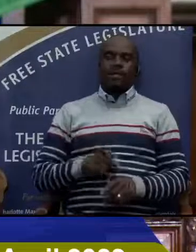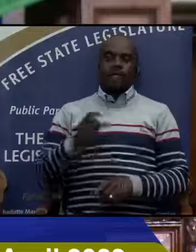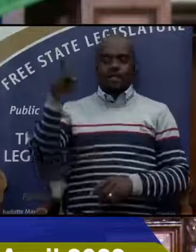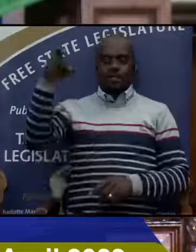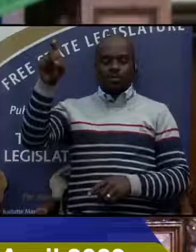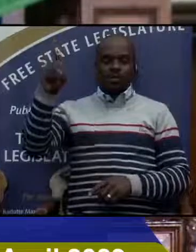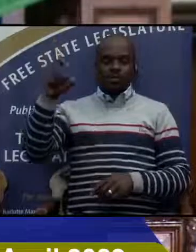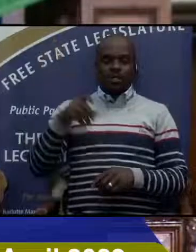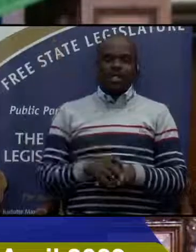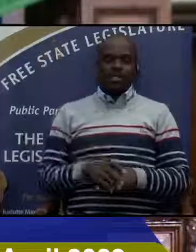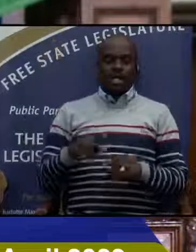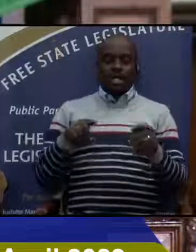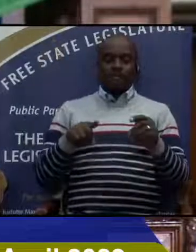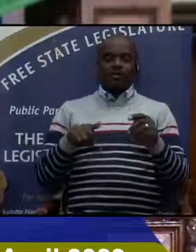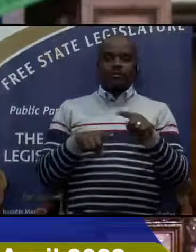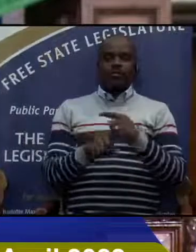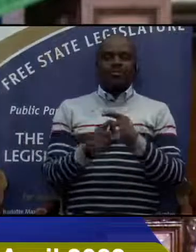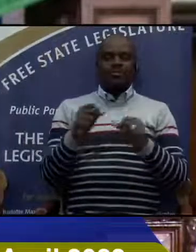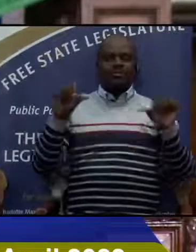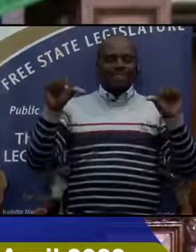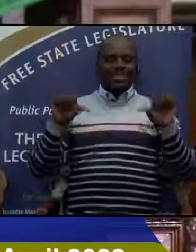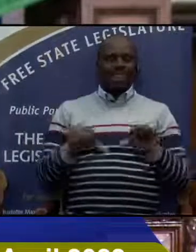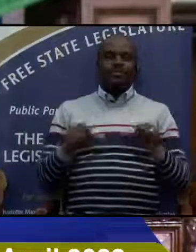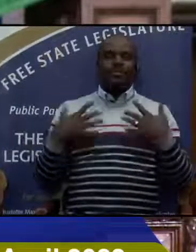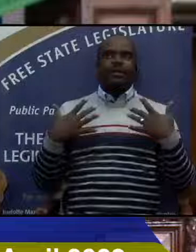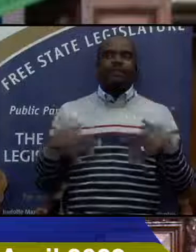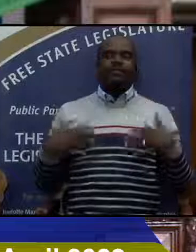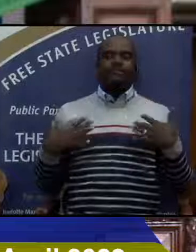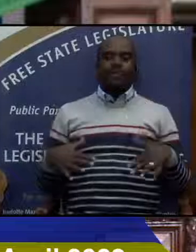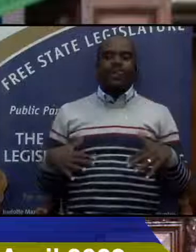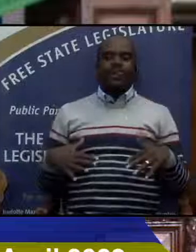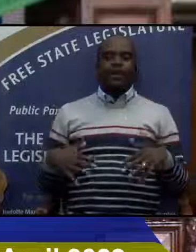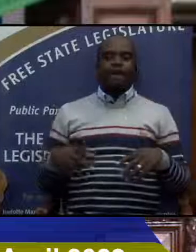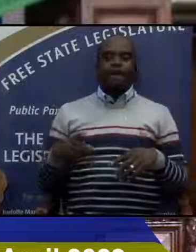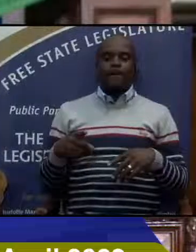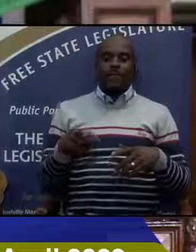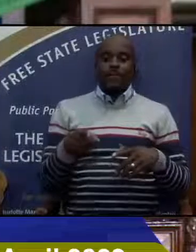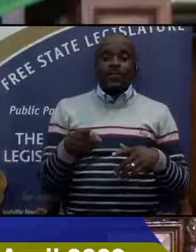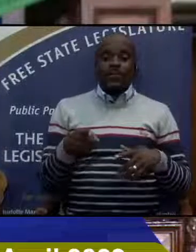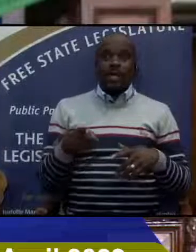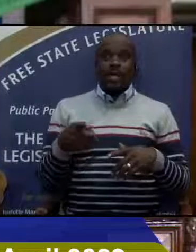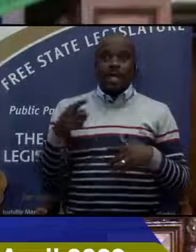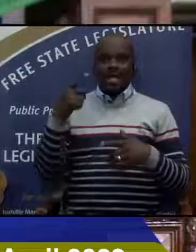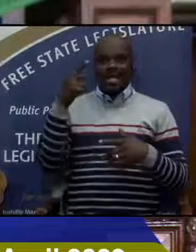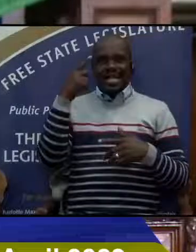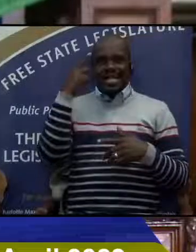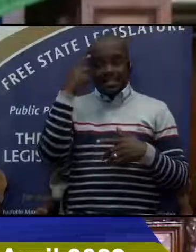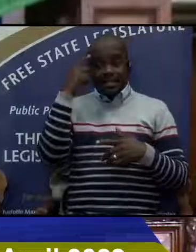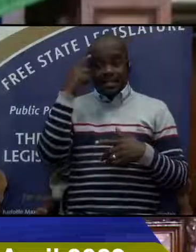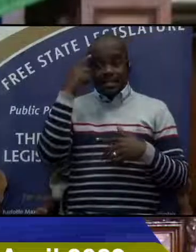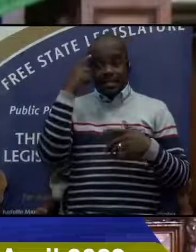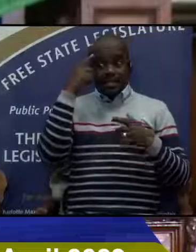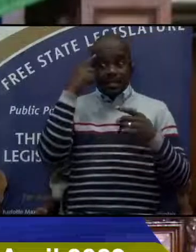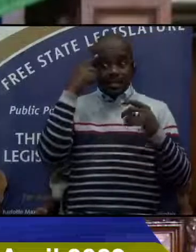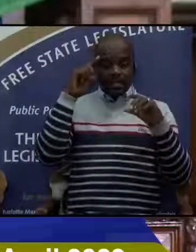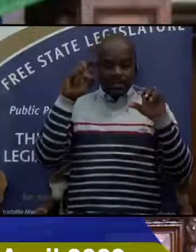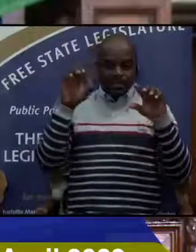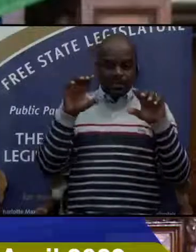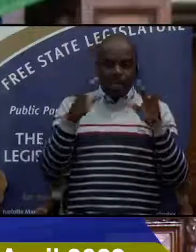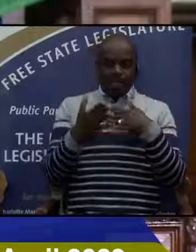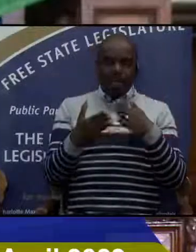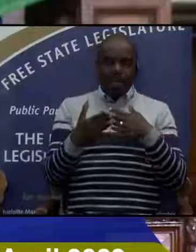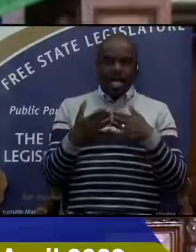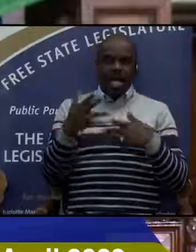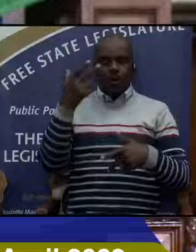than a psychological order. This is criminal extravagance. Cognitive dissonance is for the